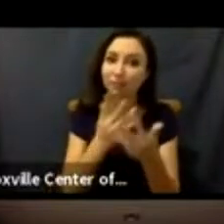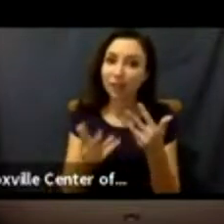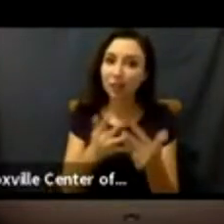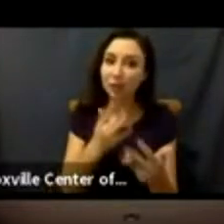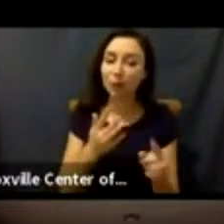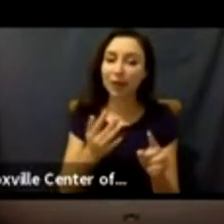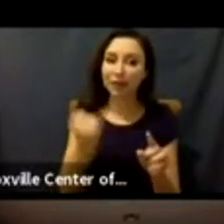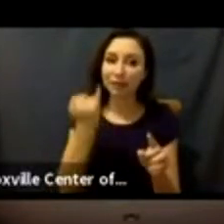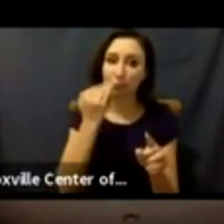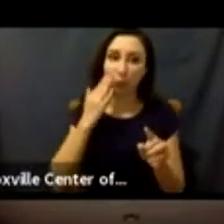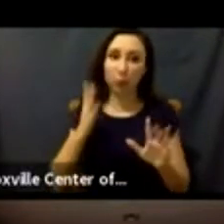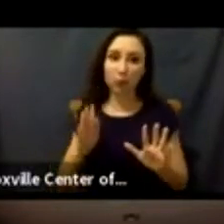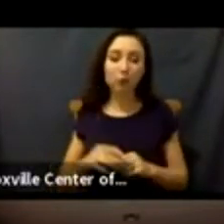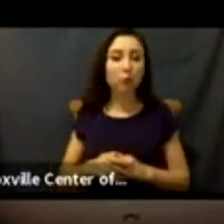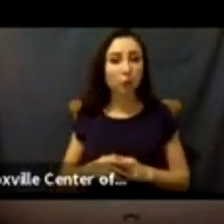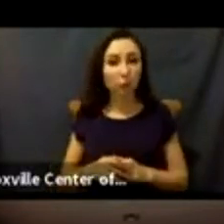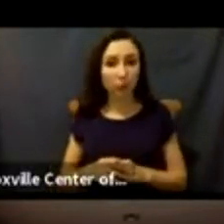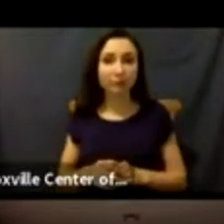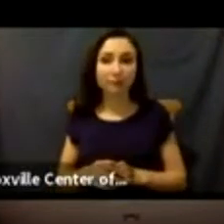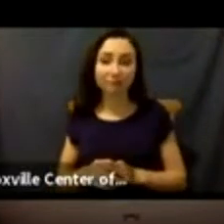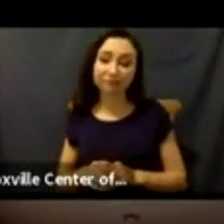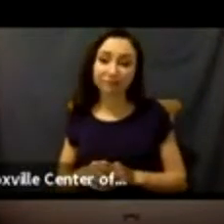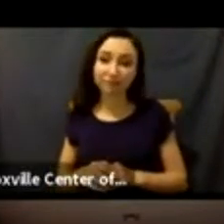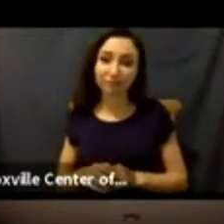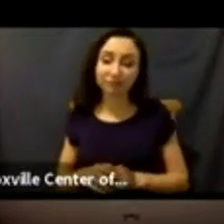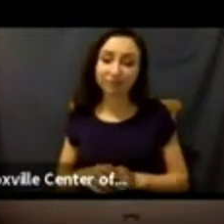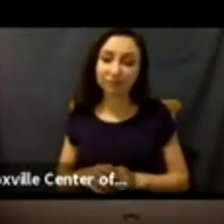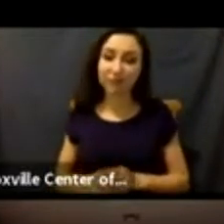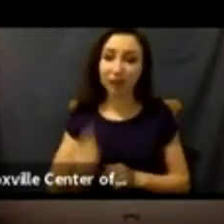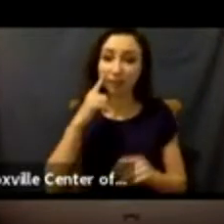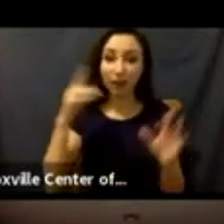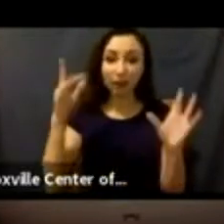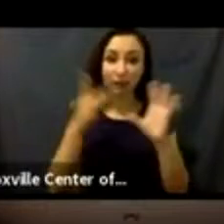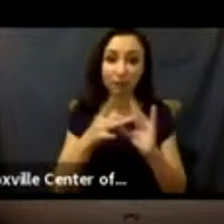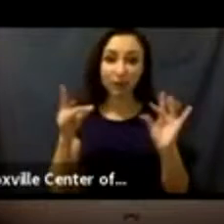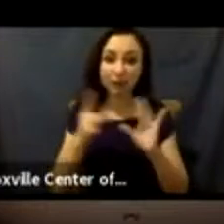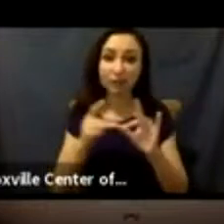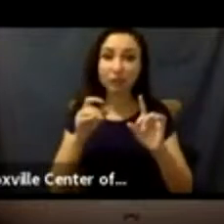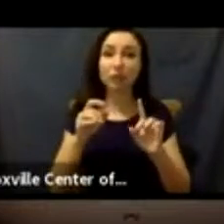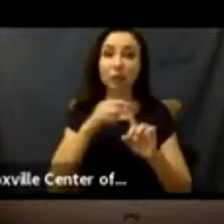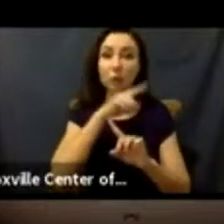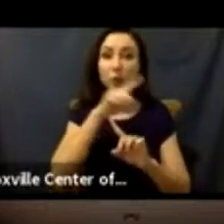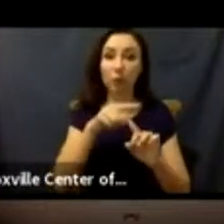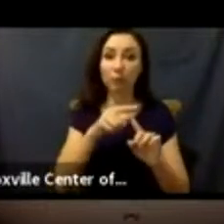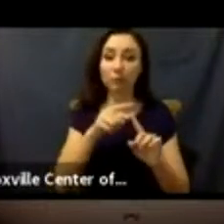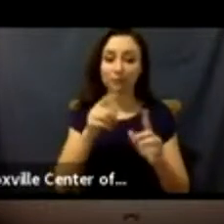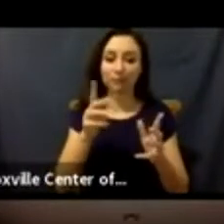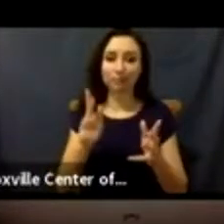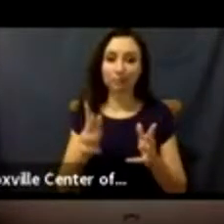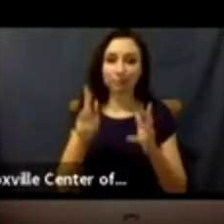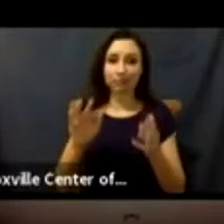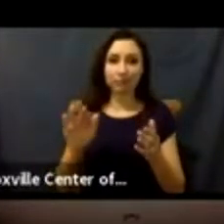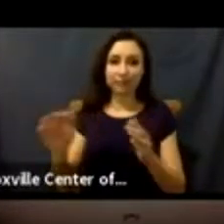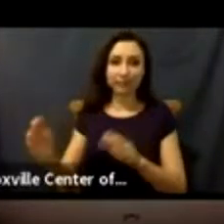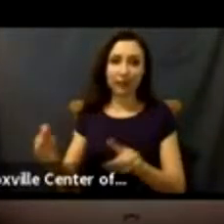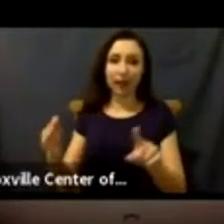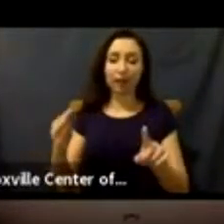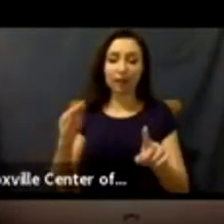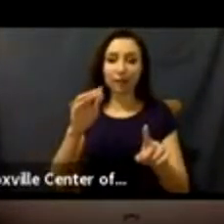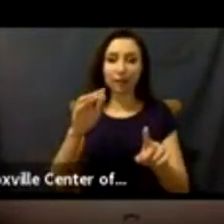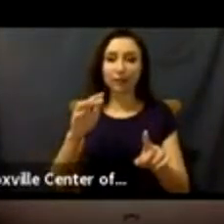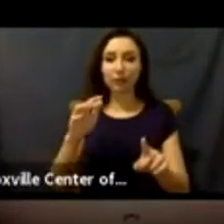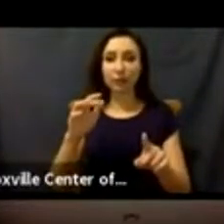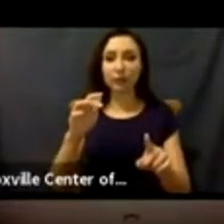know. So I think the messaging could be, when this is rescinded, that we're really concerned about